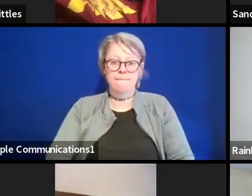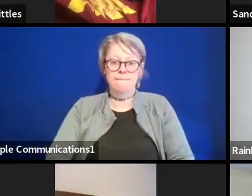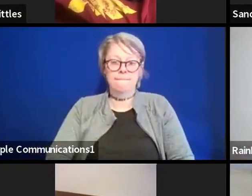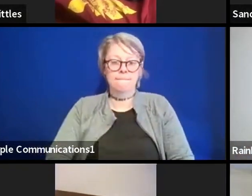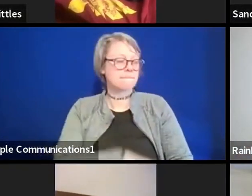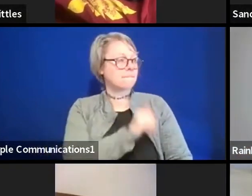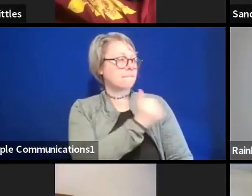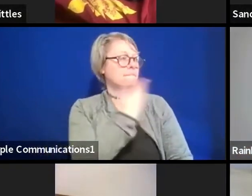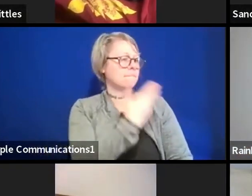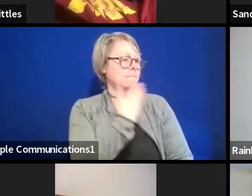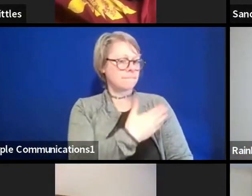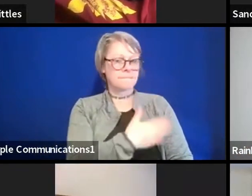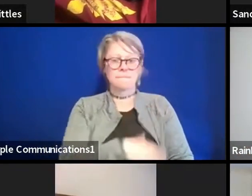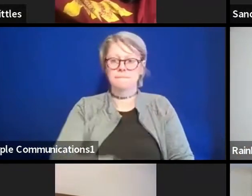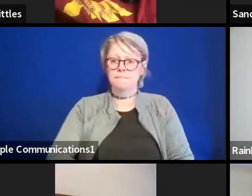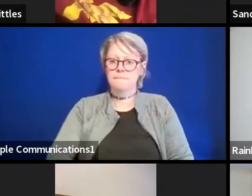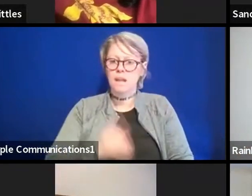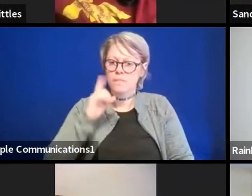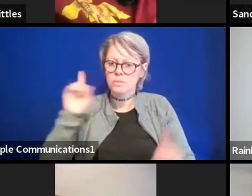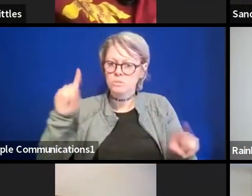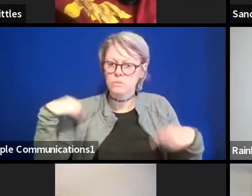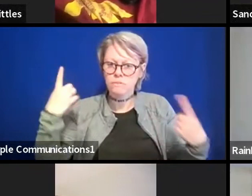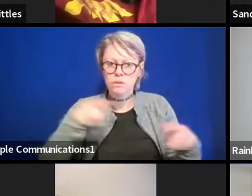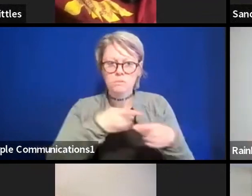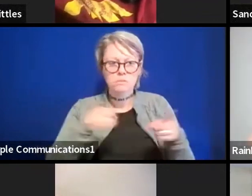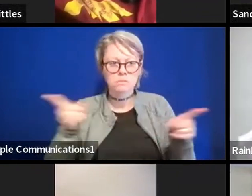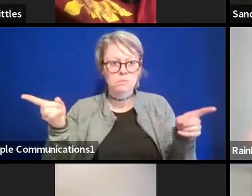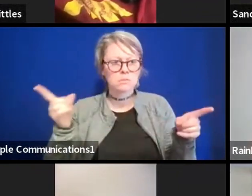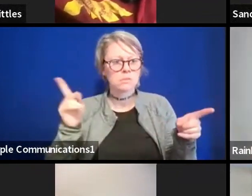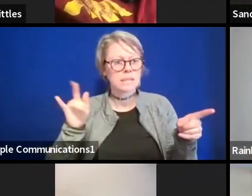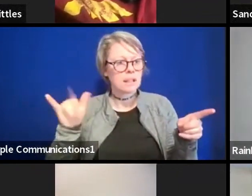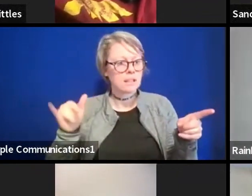Thank you. And I think we heard from everyone with the last word except from